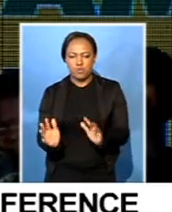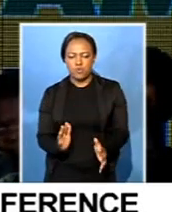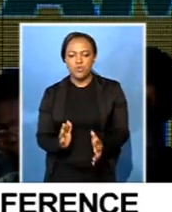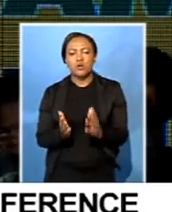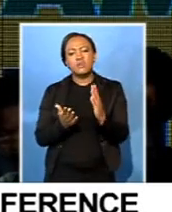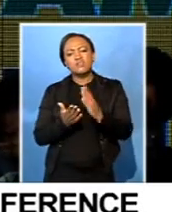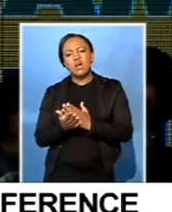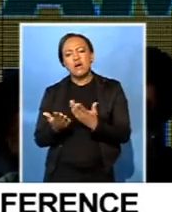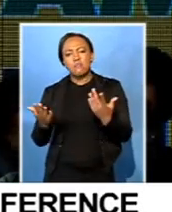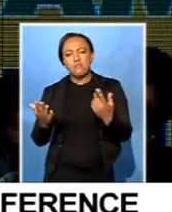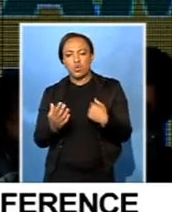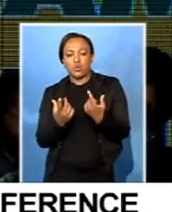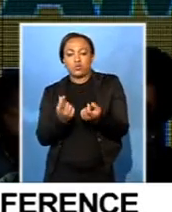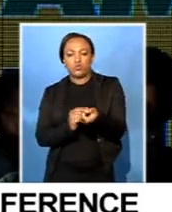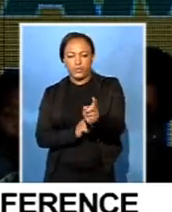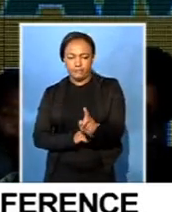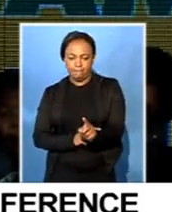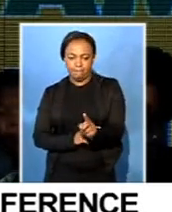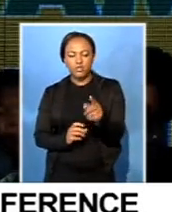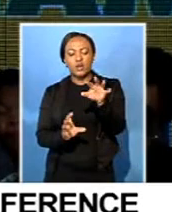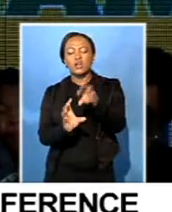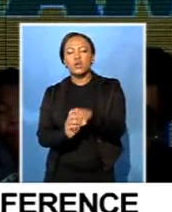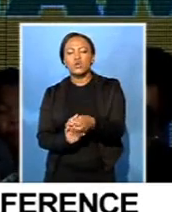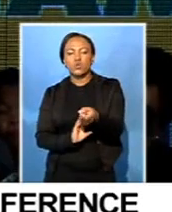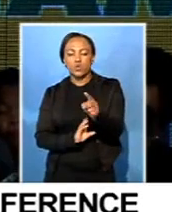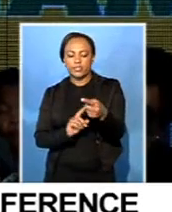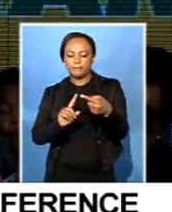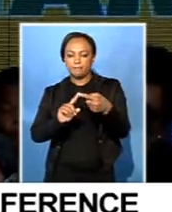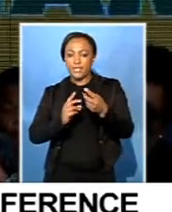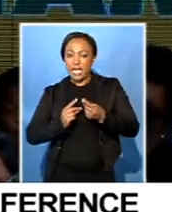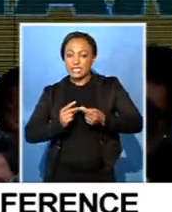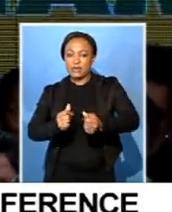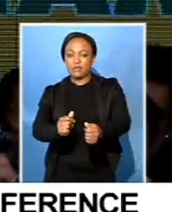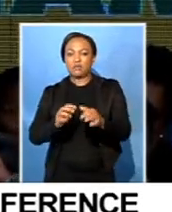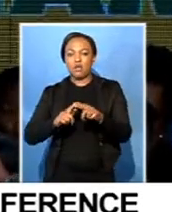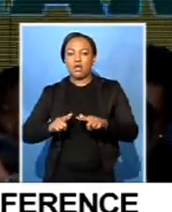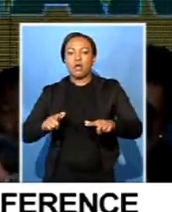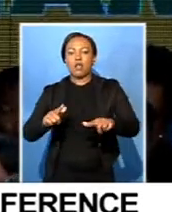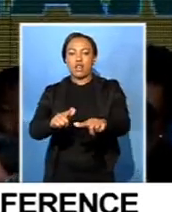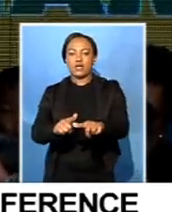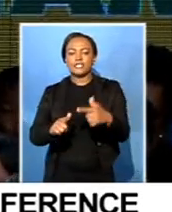Some of the measures must include accelerated land